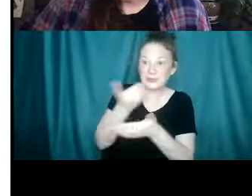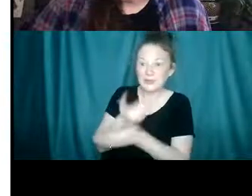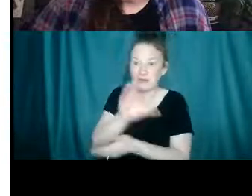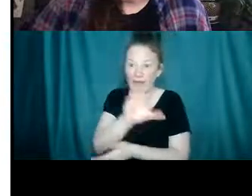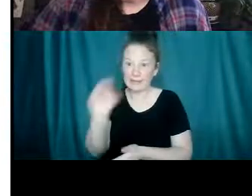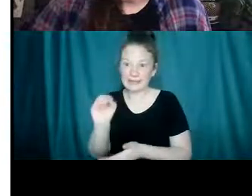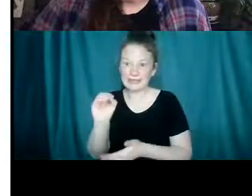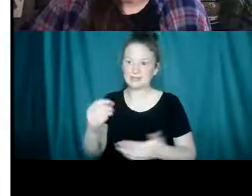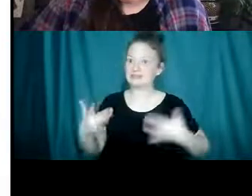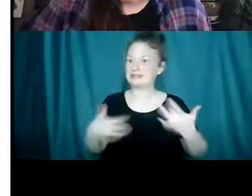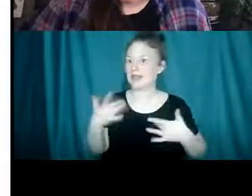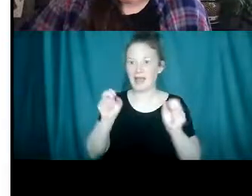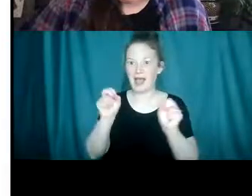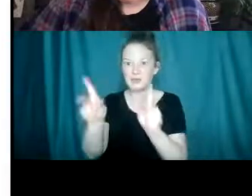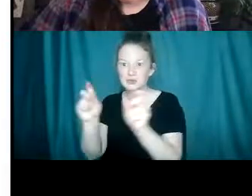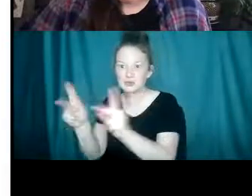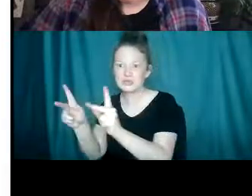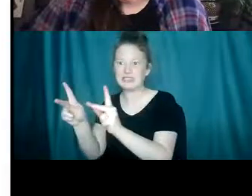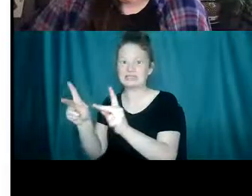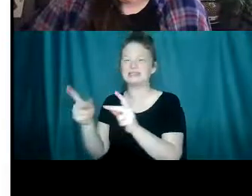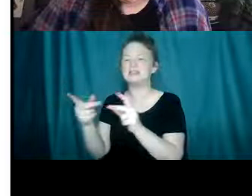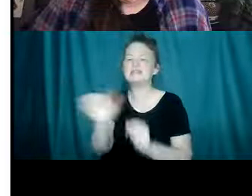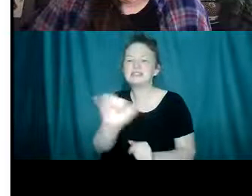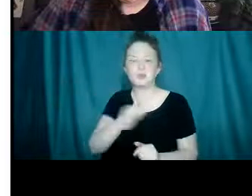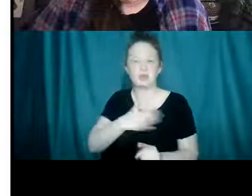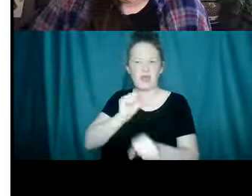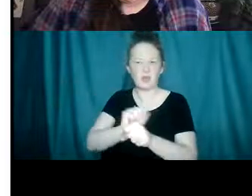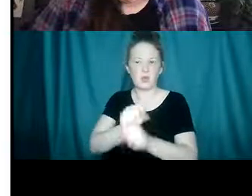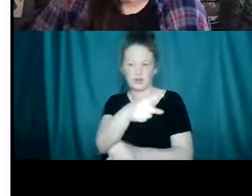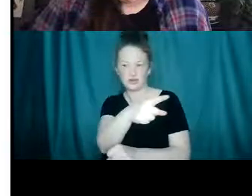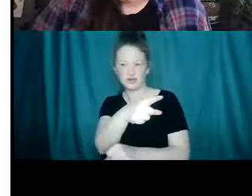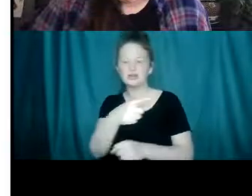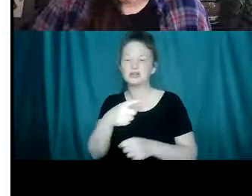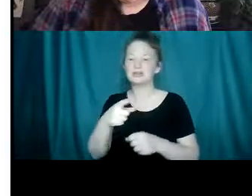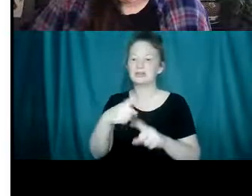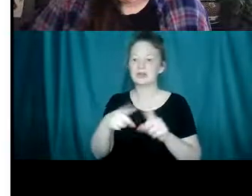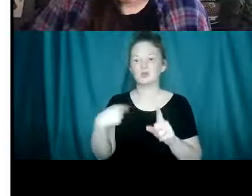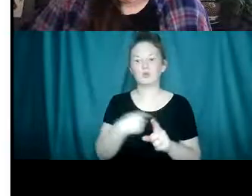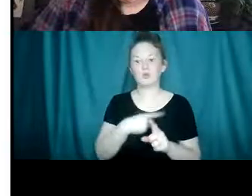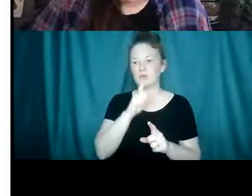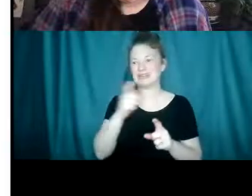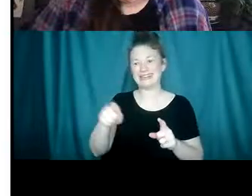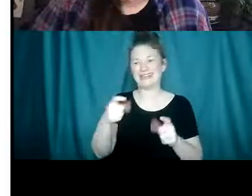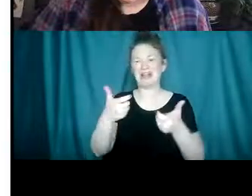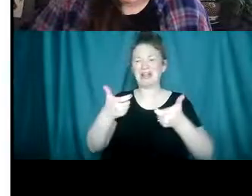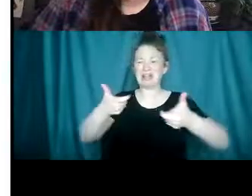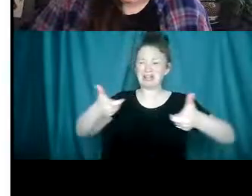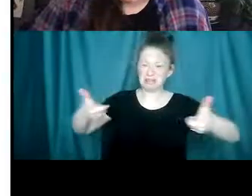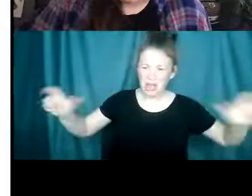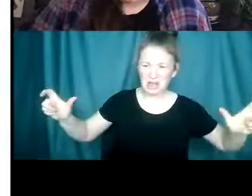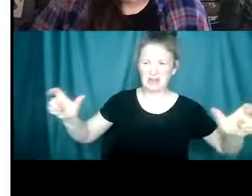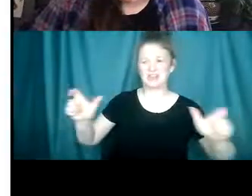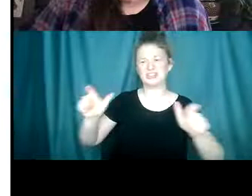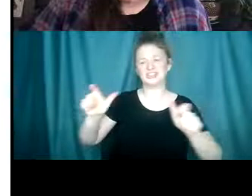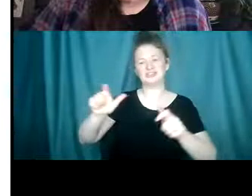something similar to what I'm doing, but we need a really large scale industry for something like this